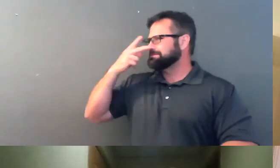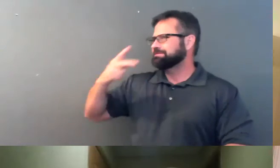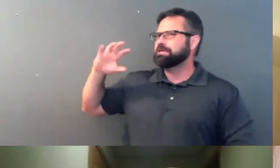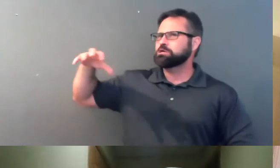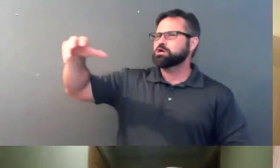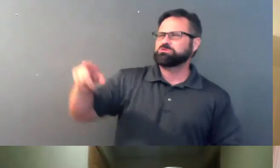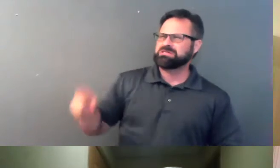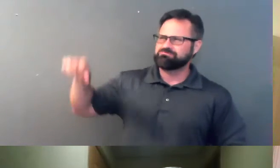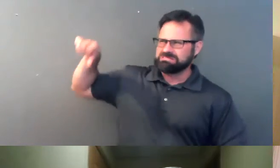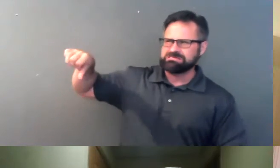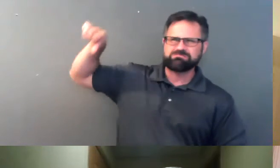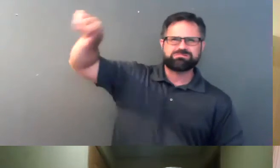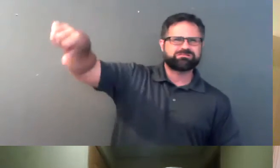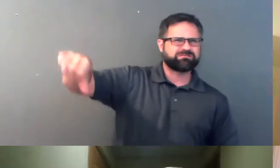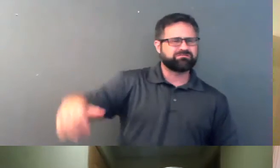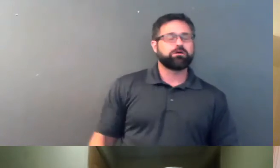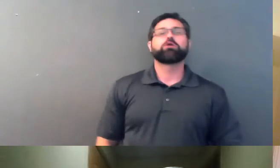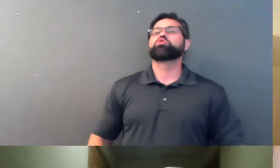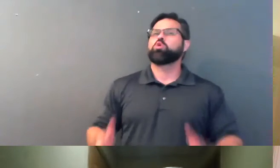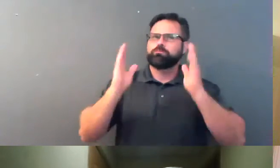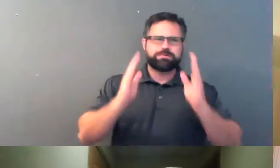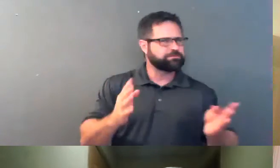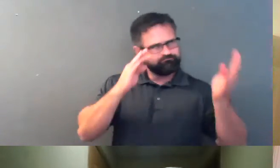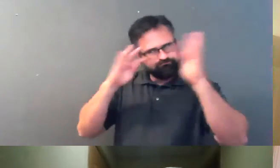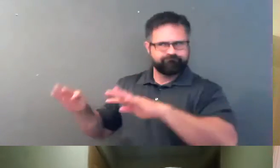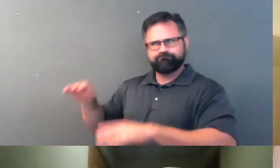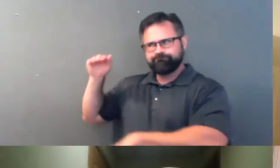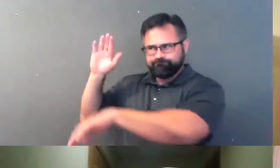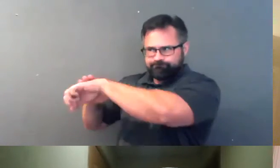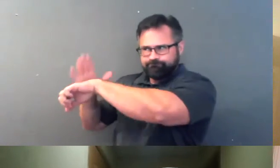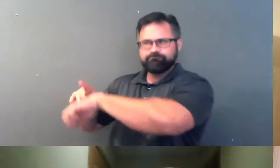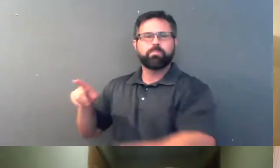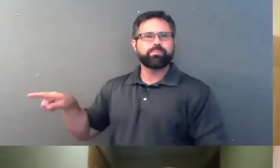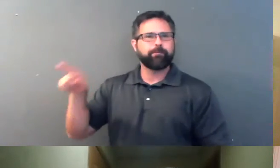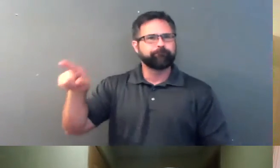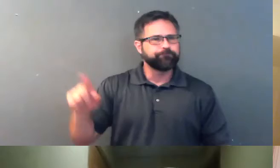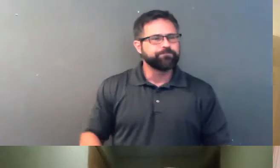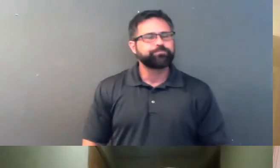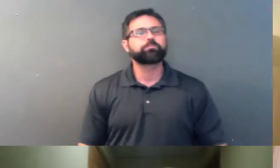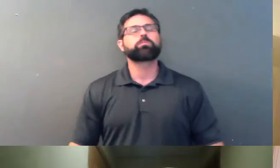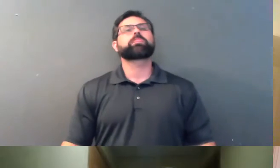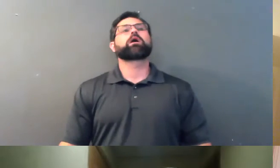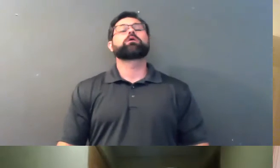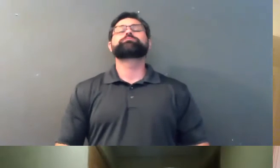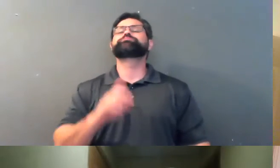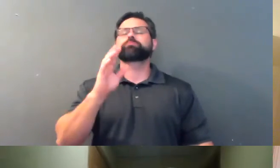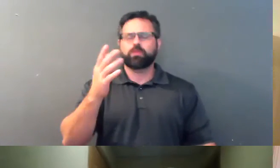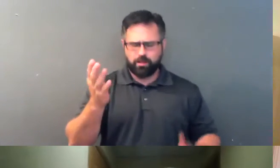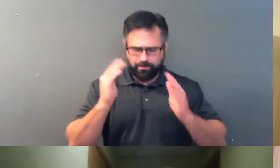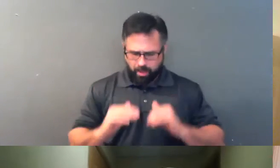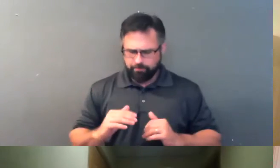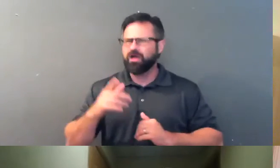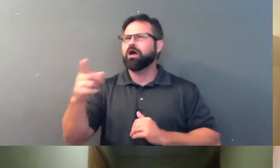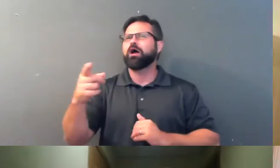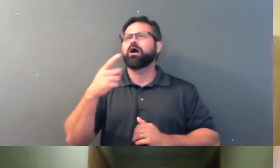be shone on that. With respect to intersectionality, it's a really good question. I